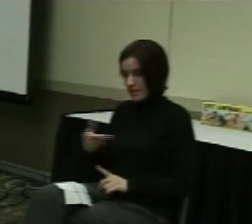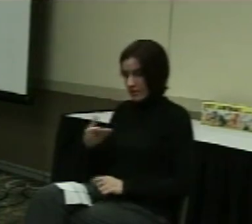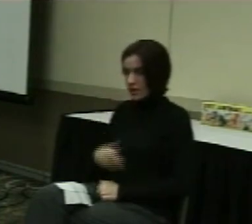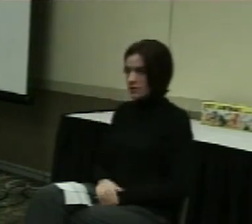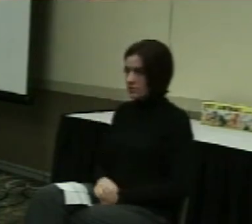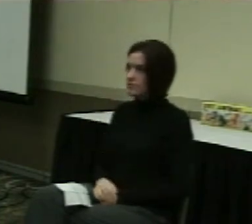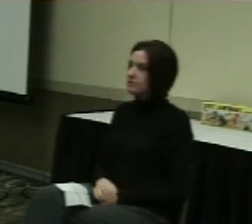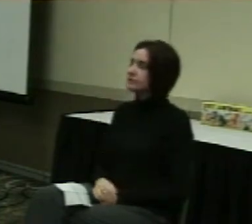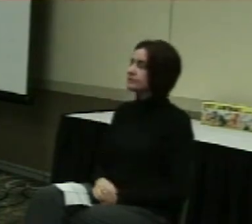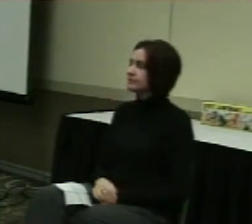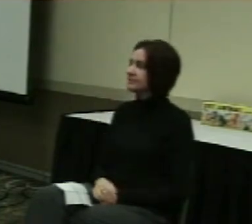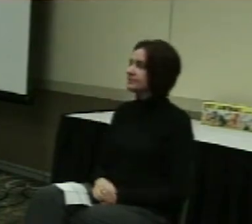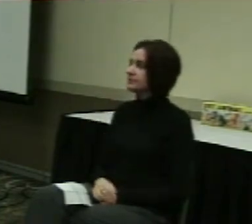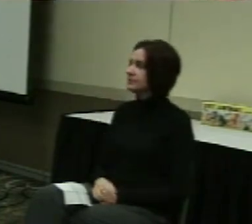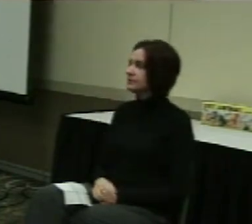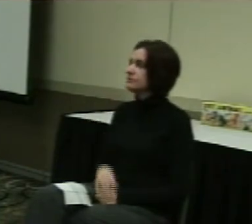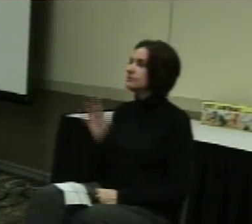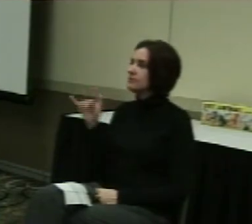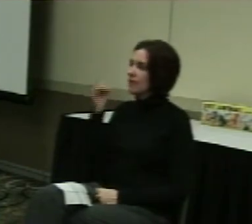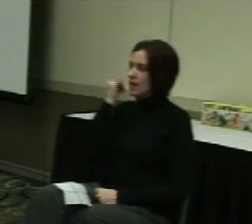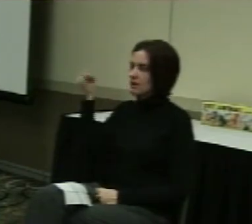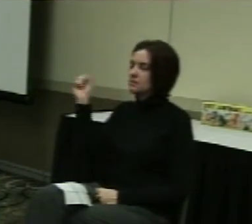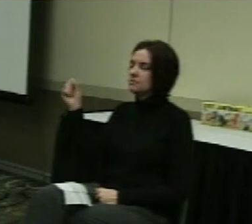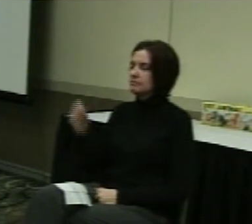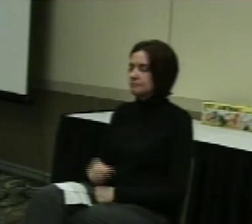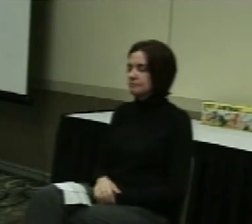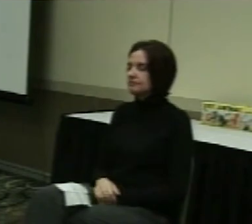disposition toward learning, that idea.